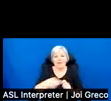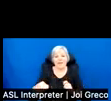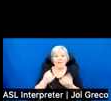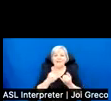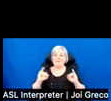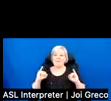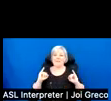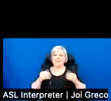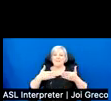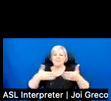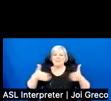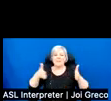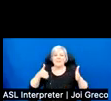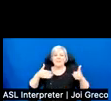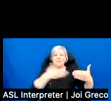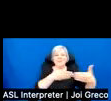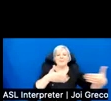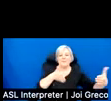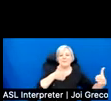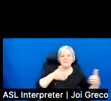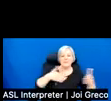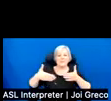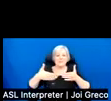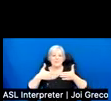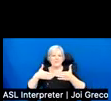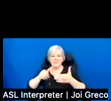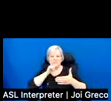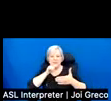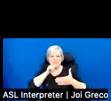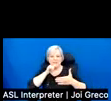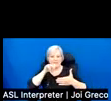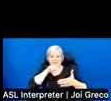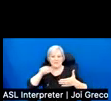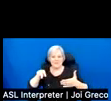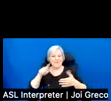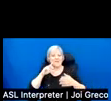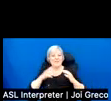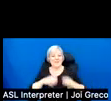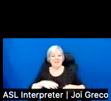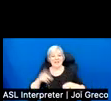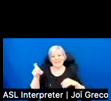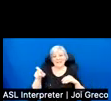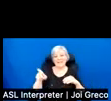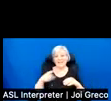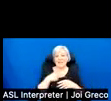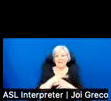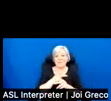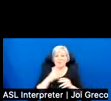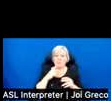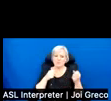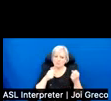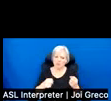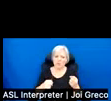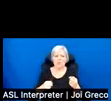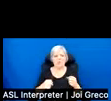independently, minimizing obstructions to the game regardless of physical ability. As per the client's needs, the product had to be sturdy,